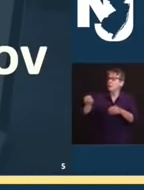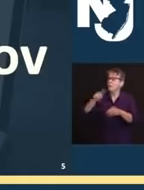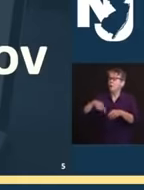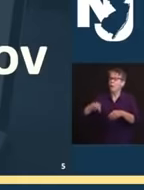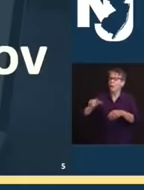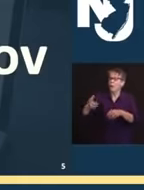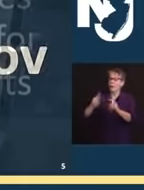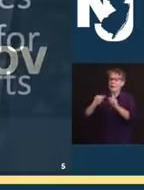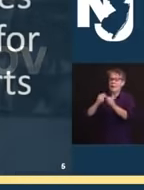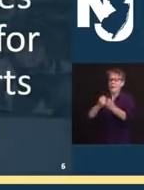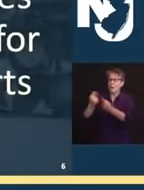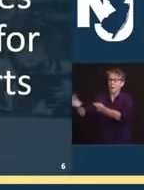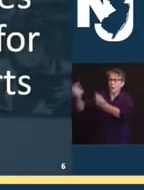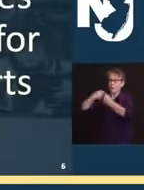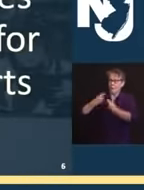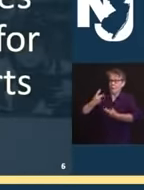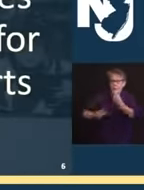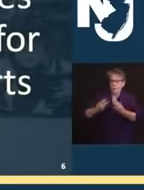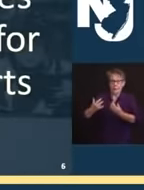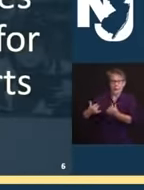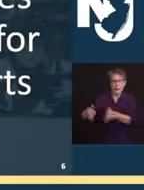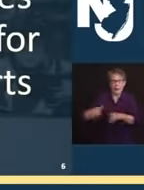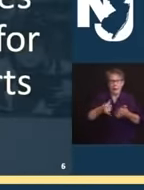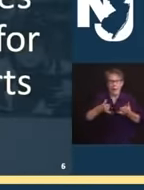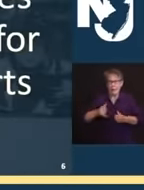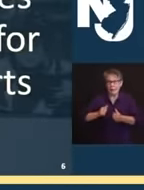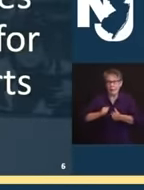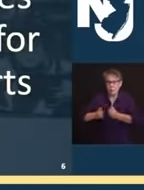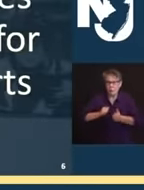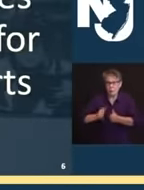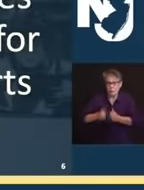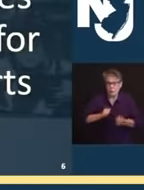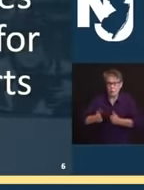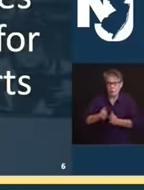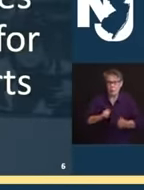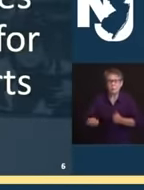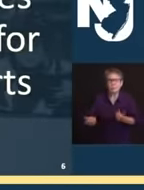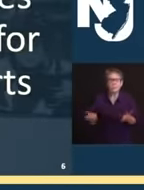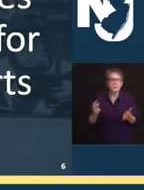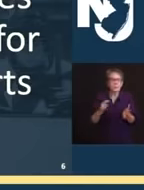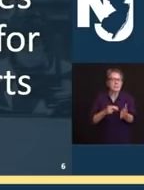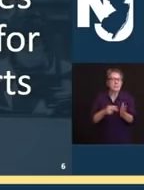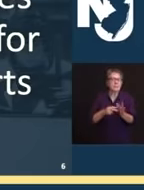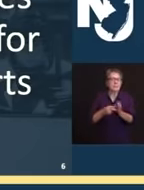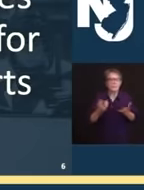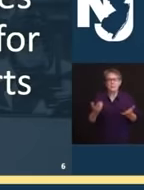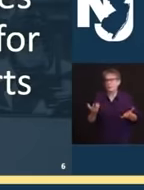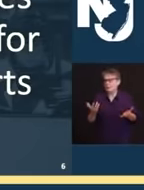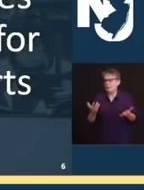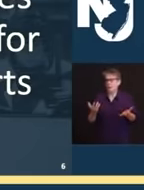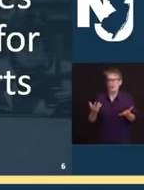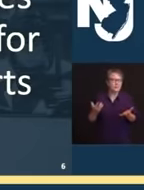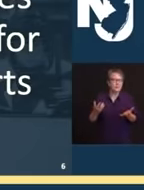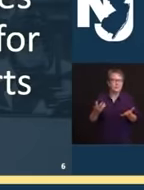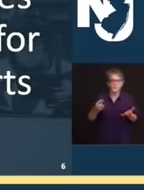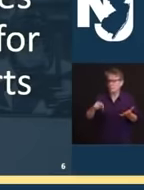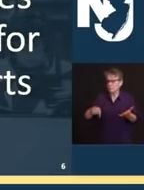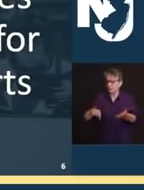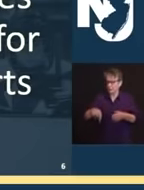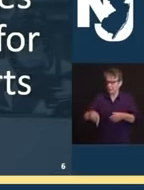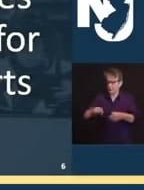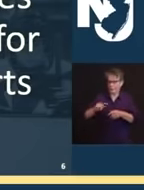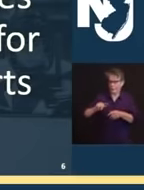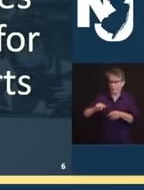functions. Therefore, again, starting on Thursday, all interstate games and tournaments for indoor